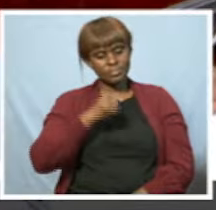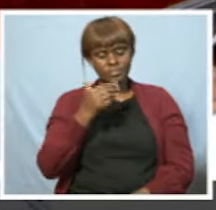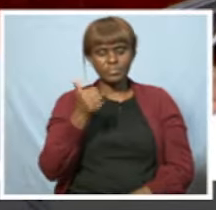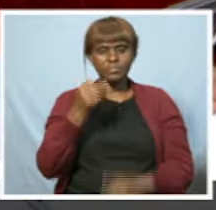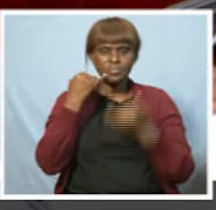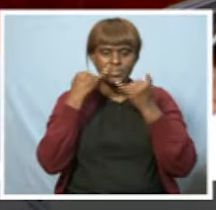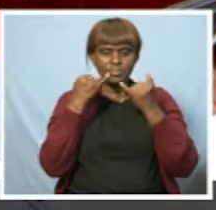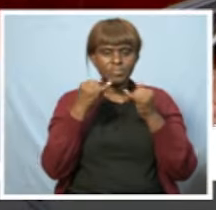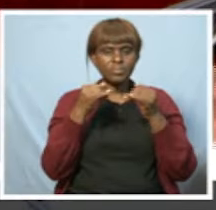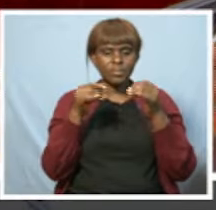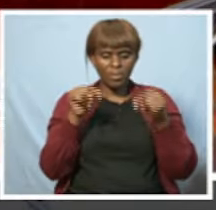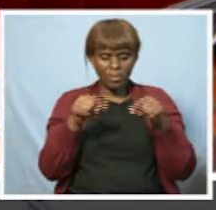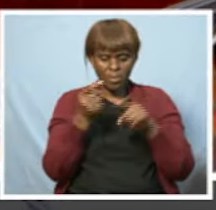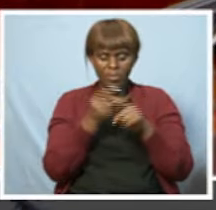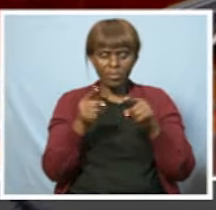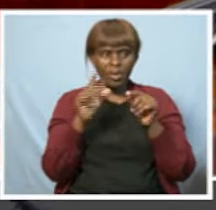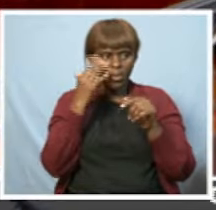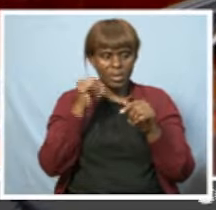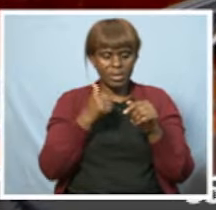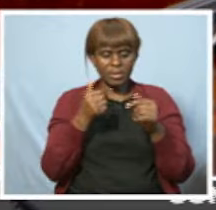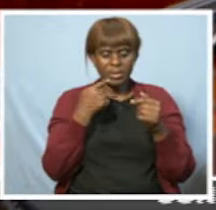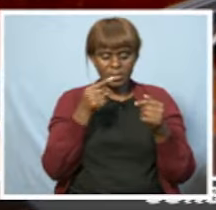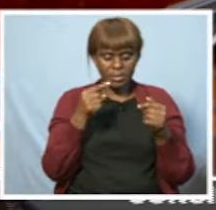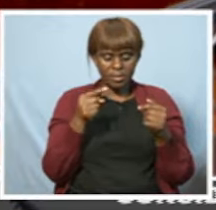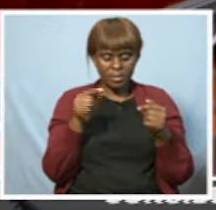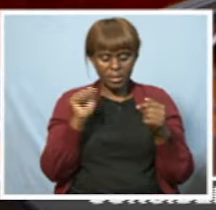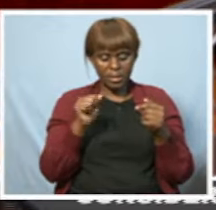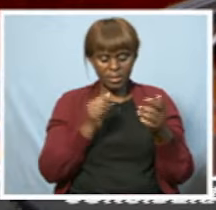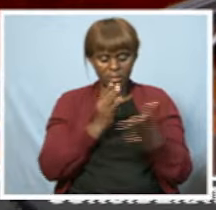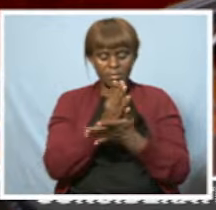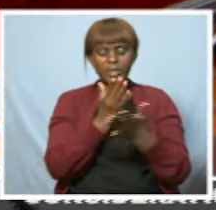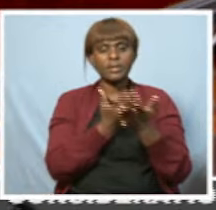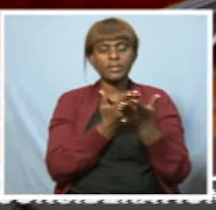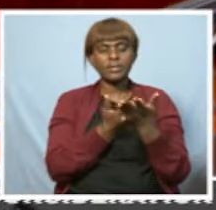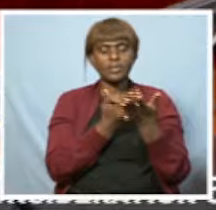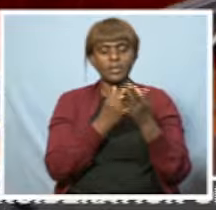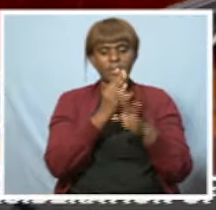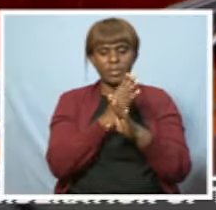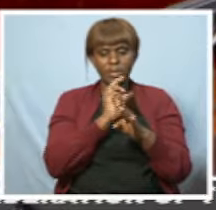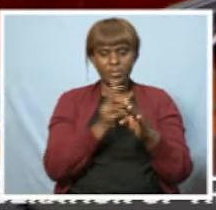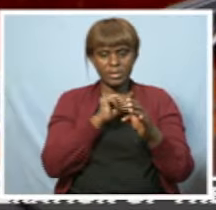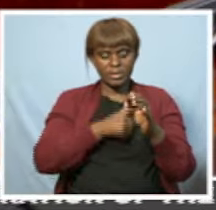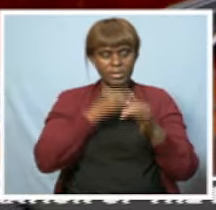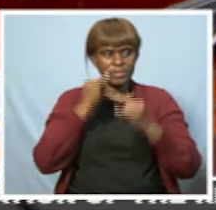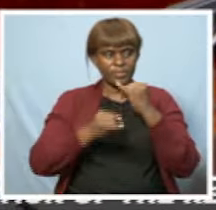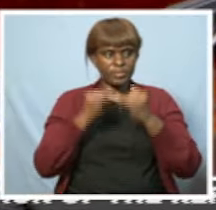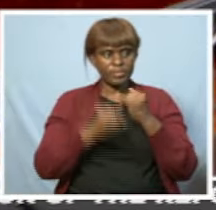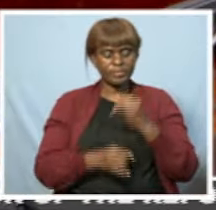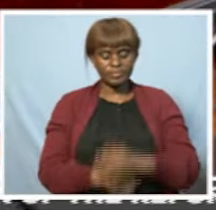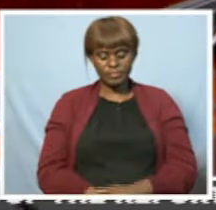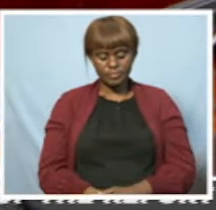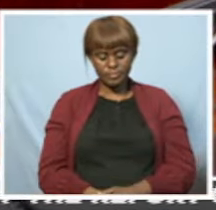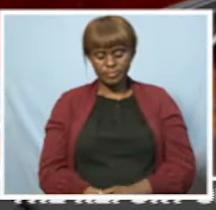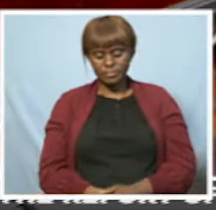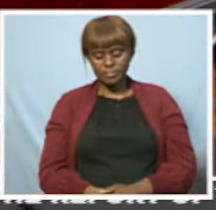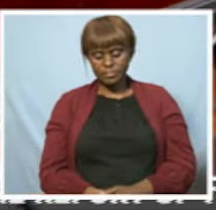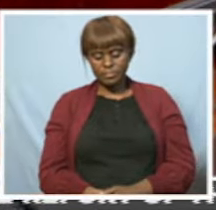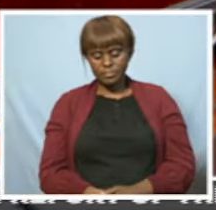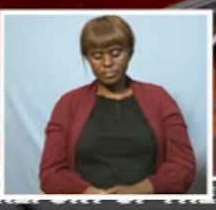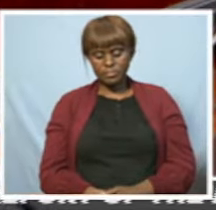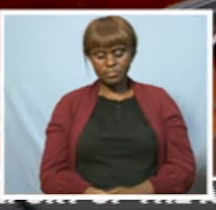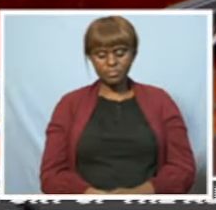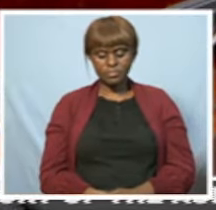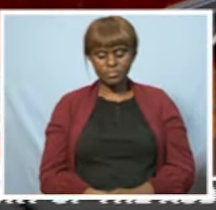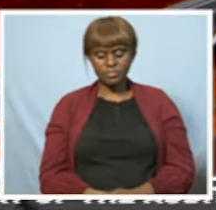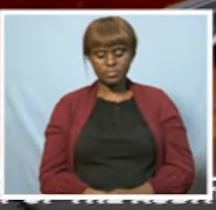this information from here. Hence, we are saying, can we correct this before we finish? Yes. Just switch off